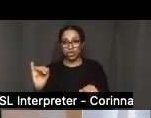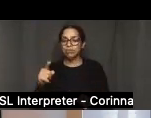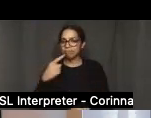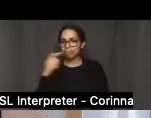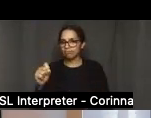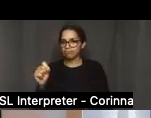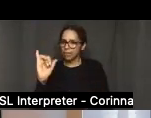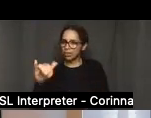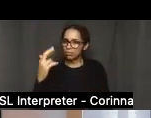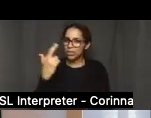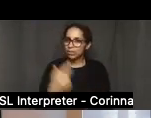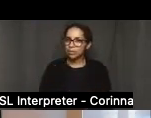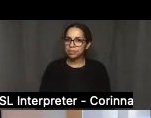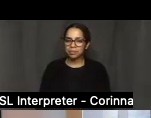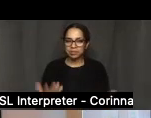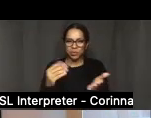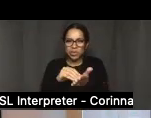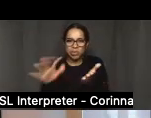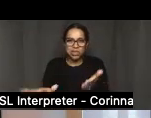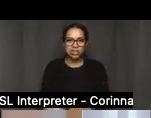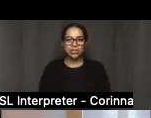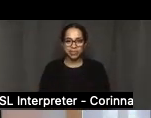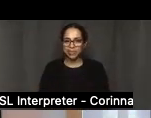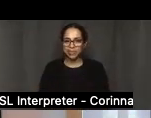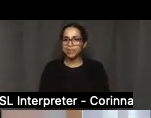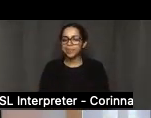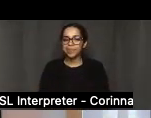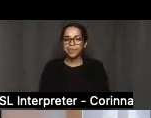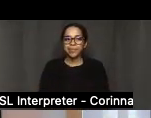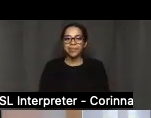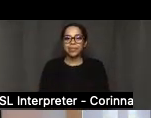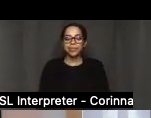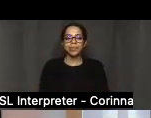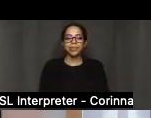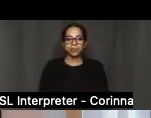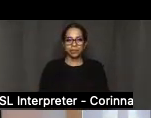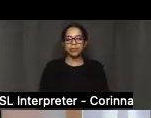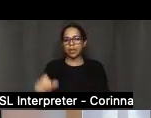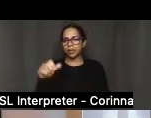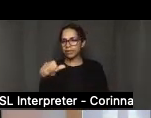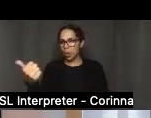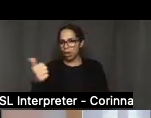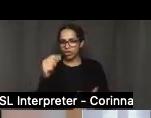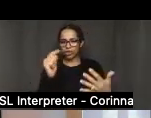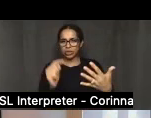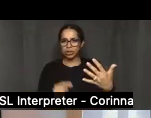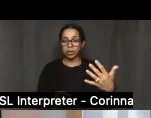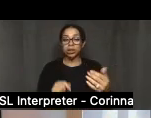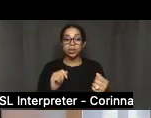were not insured. It was too expensive. There are a couple others I want to point out. Just about 1 in 4,